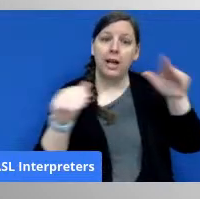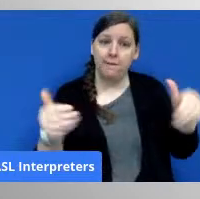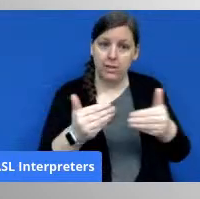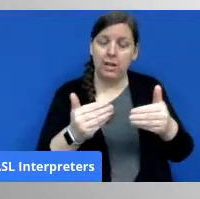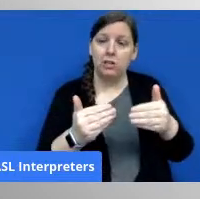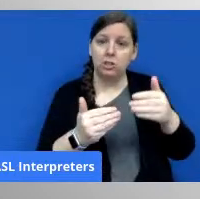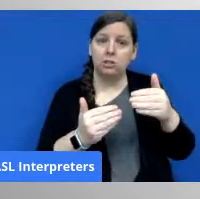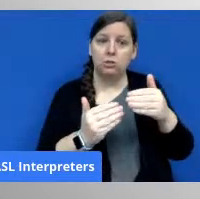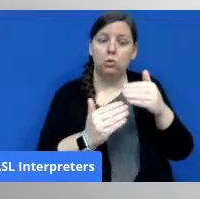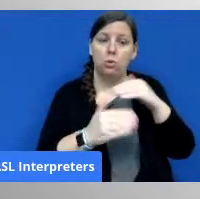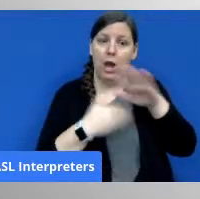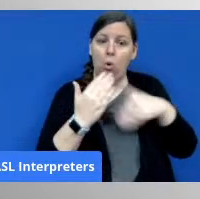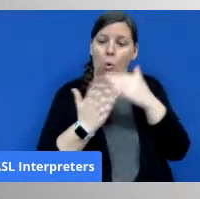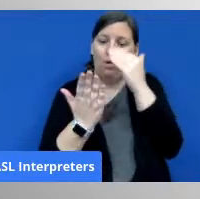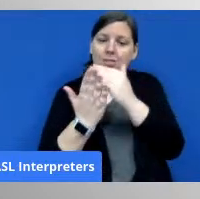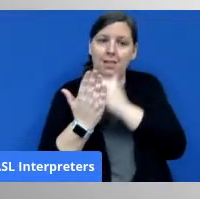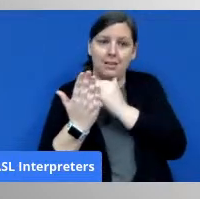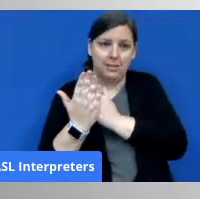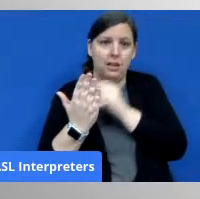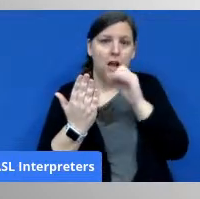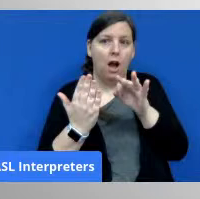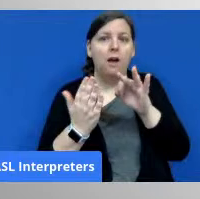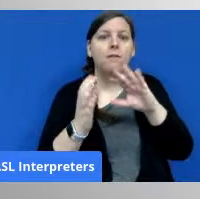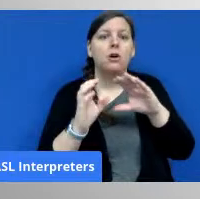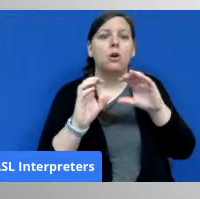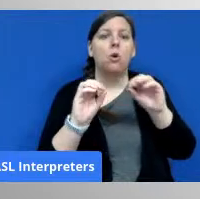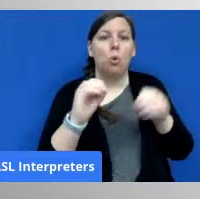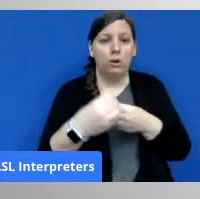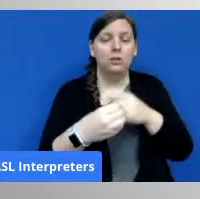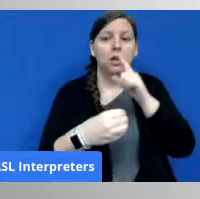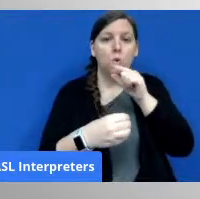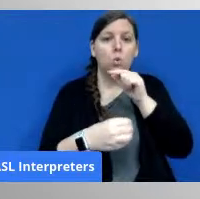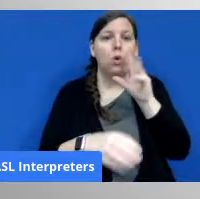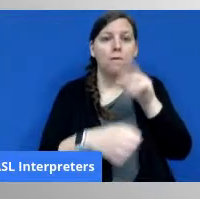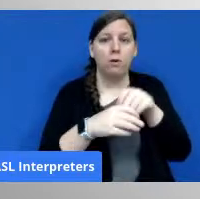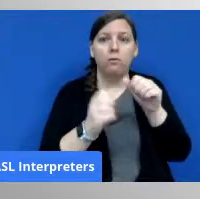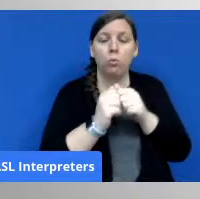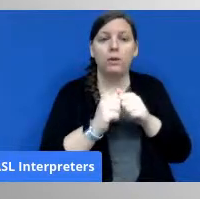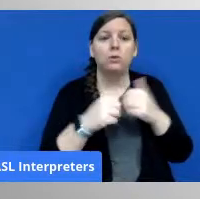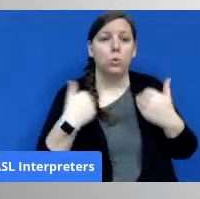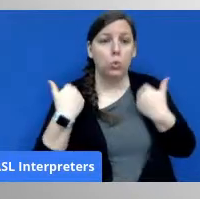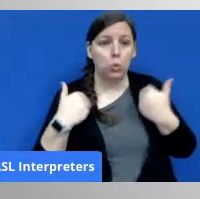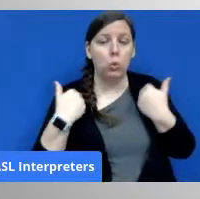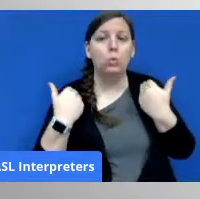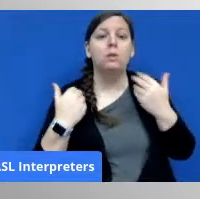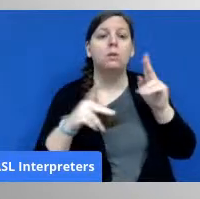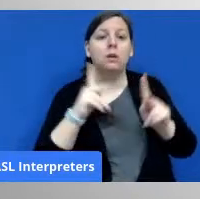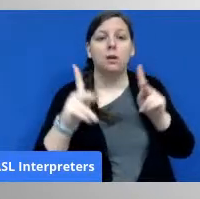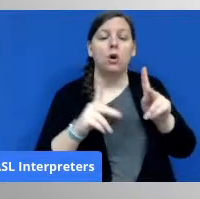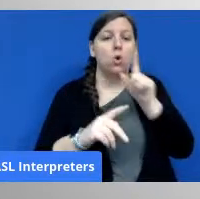of organizations who work with our youth, who are nonprofit,